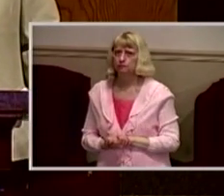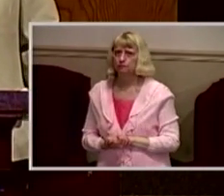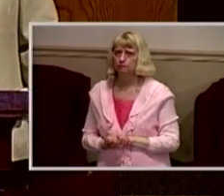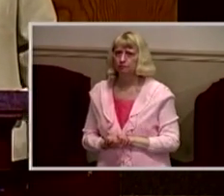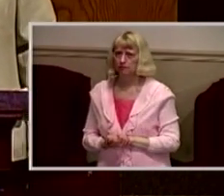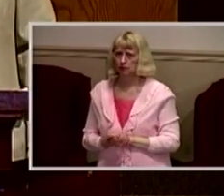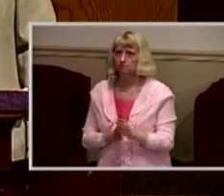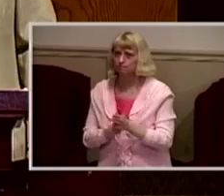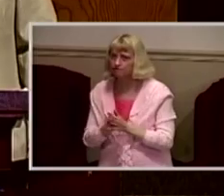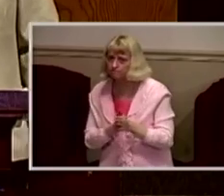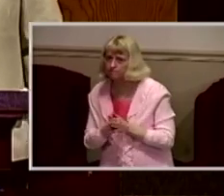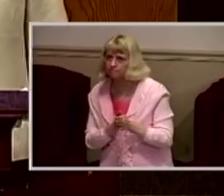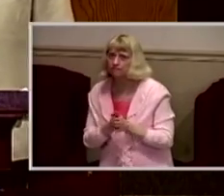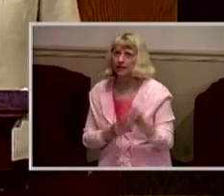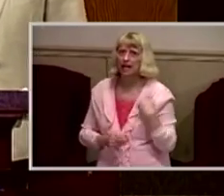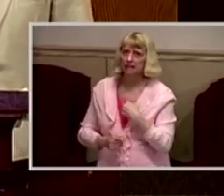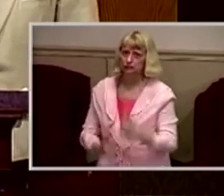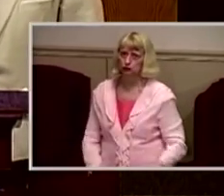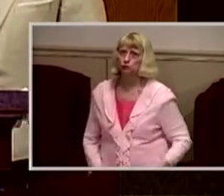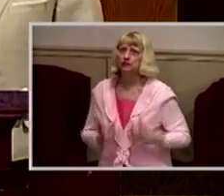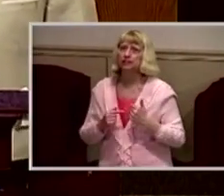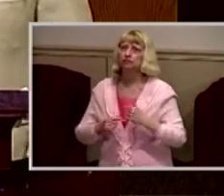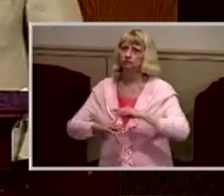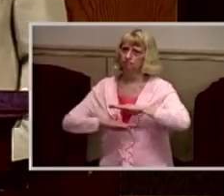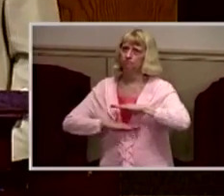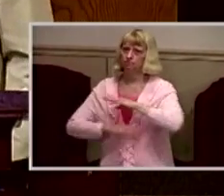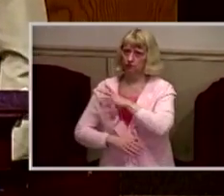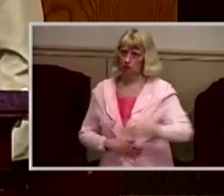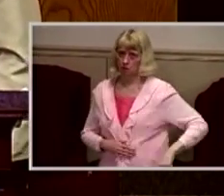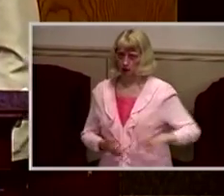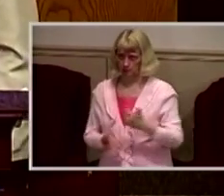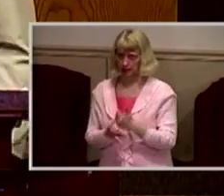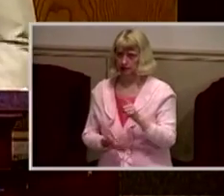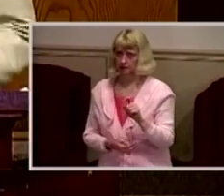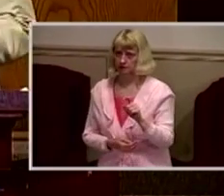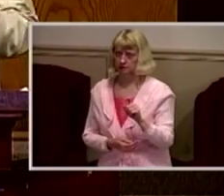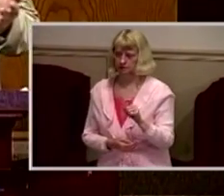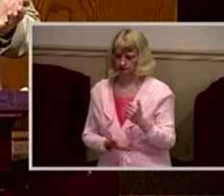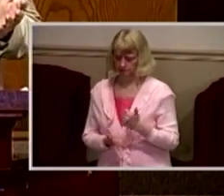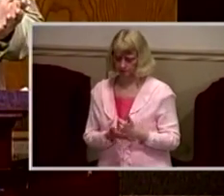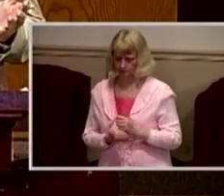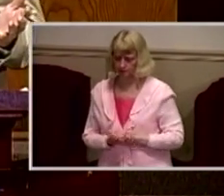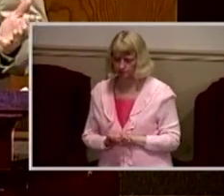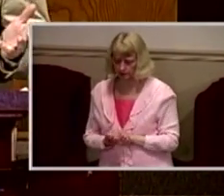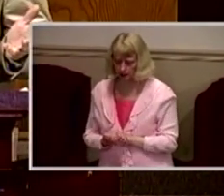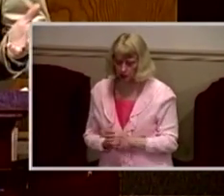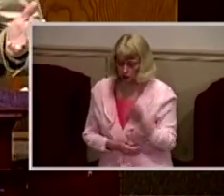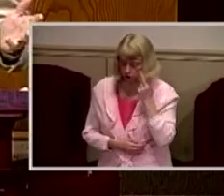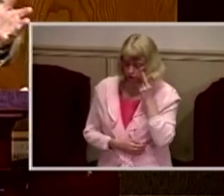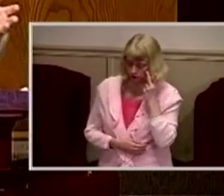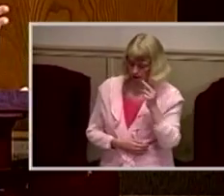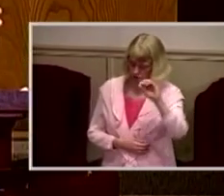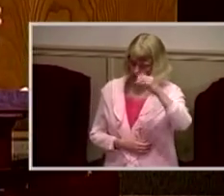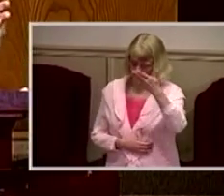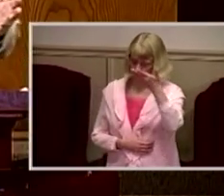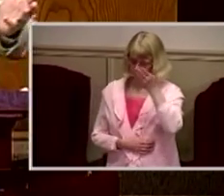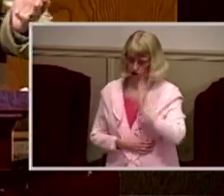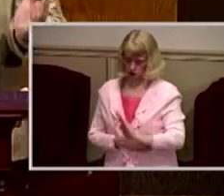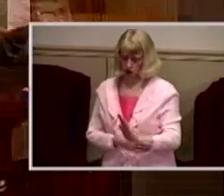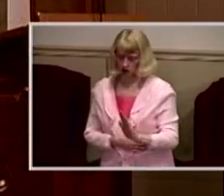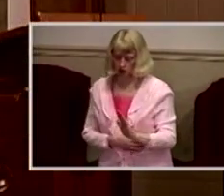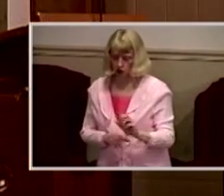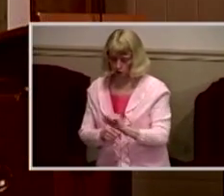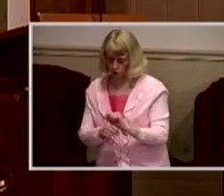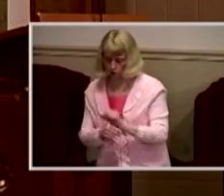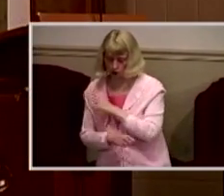That should motivate us to live a life to please the Lord. Amen. And so you see, because of the grace of God, the